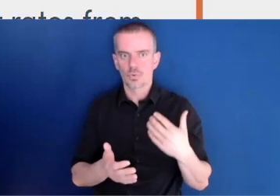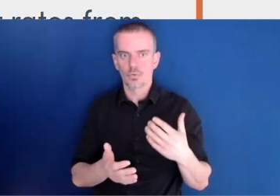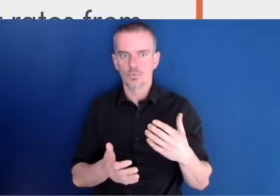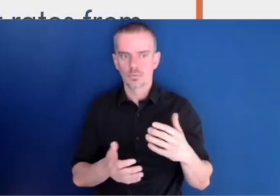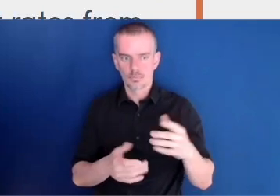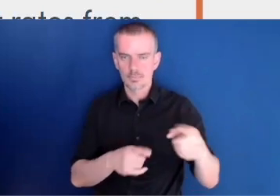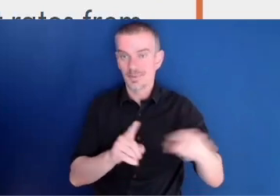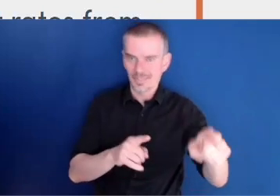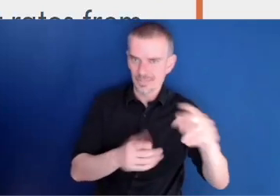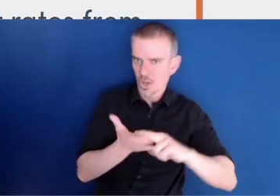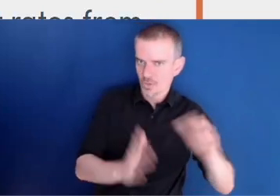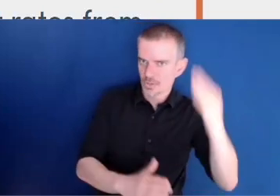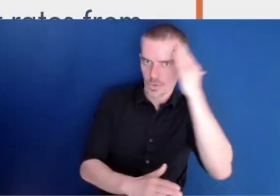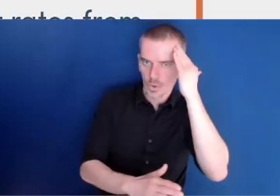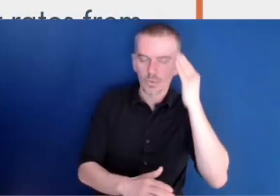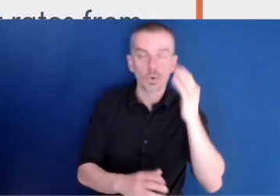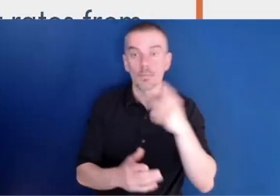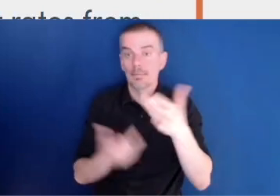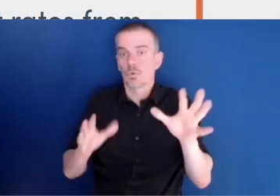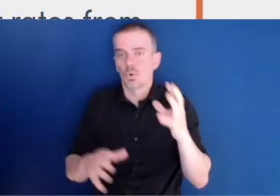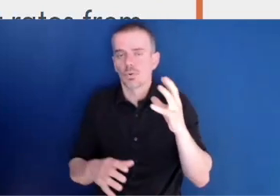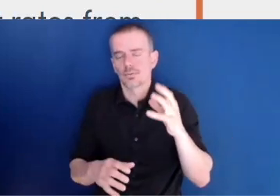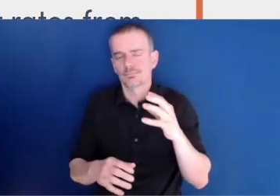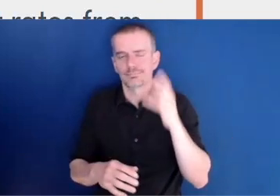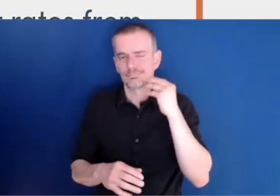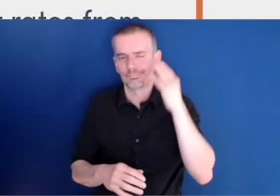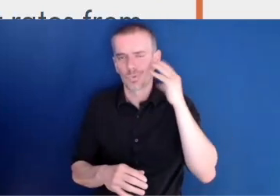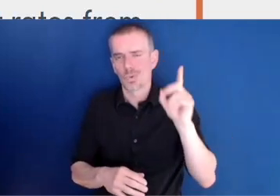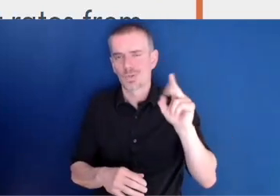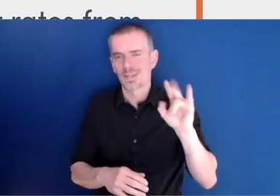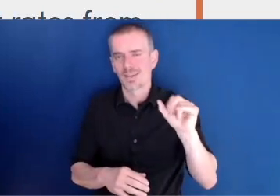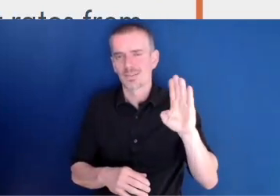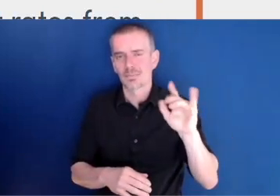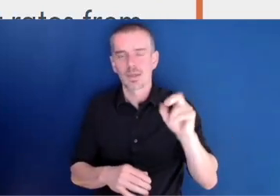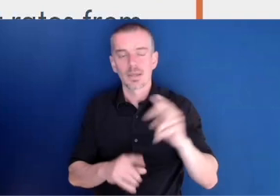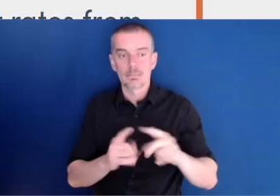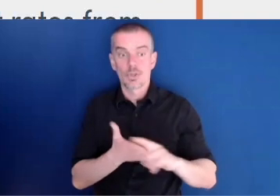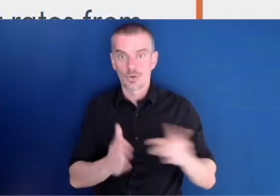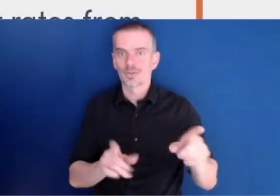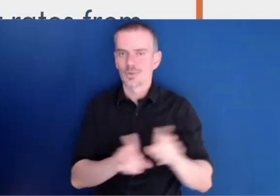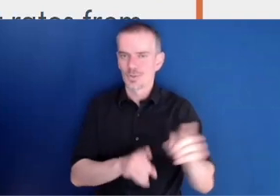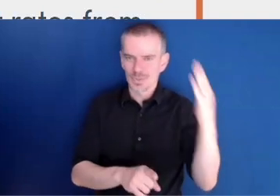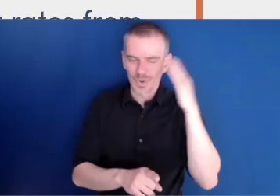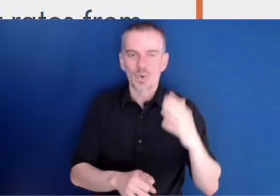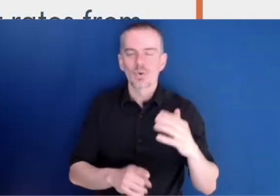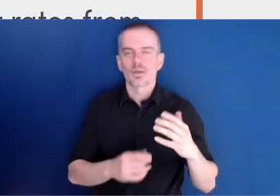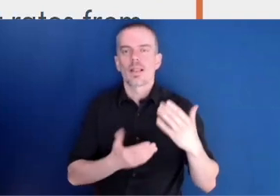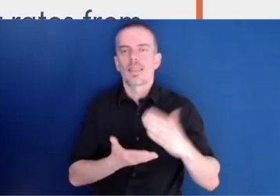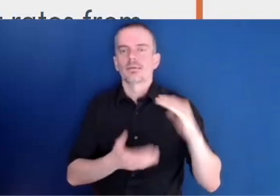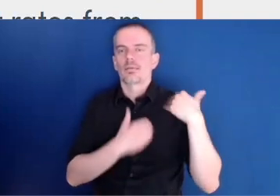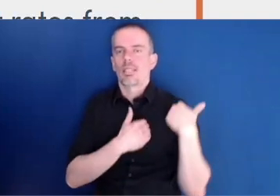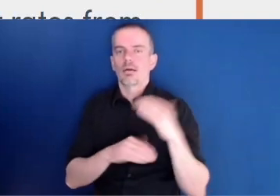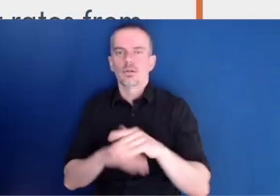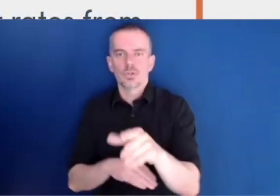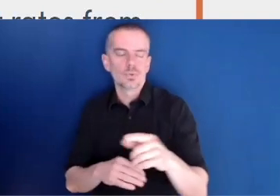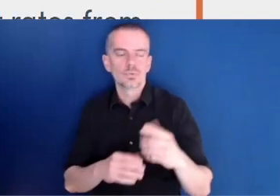you know, onus off of you as an organization, because the contractor can help cover some of these pieces. Some of this has to